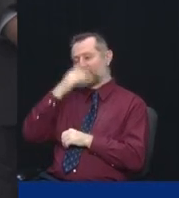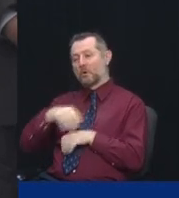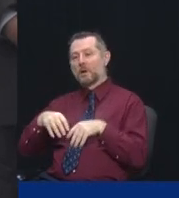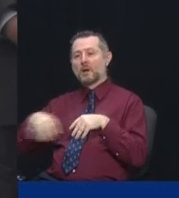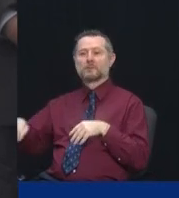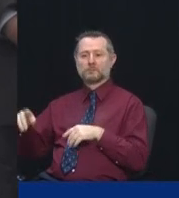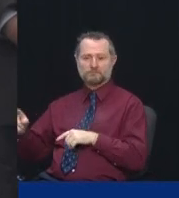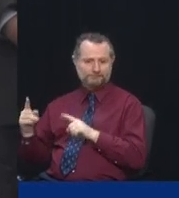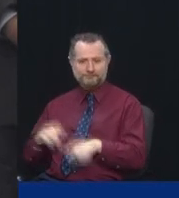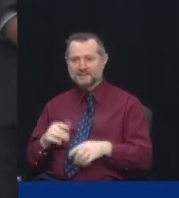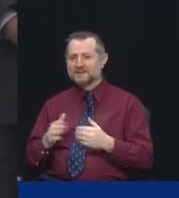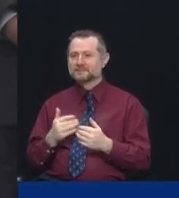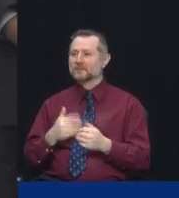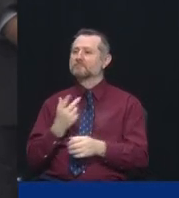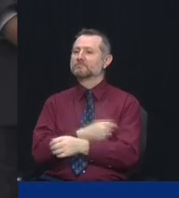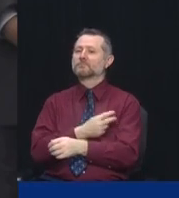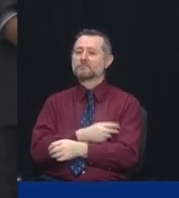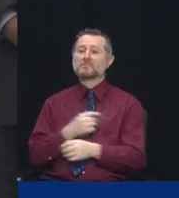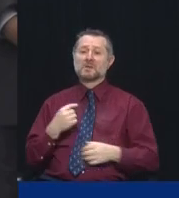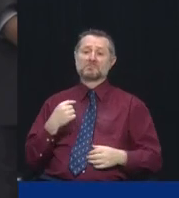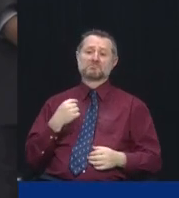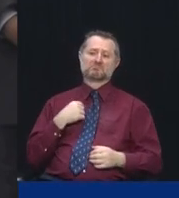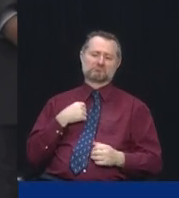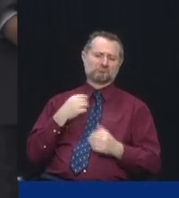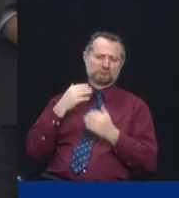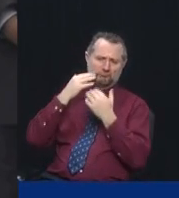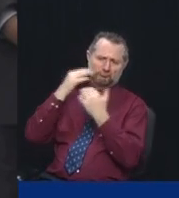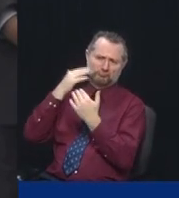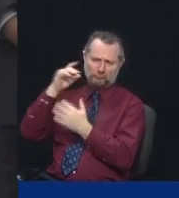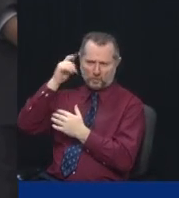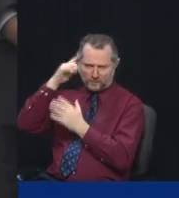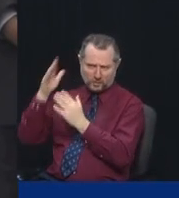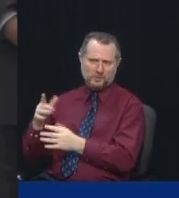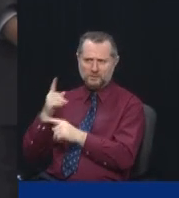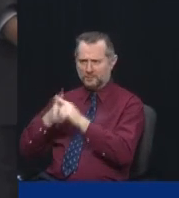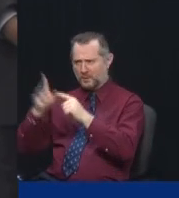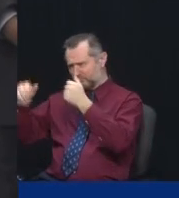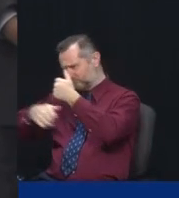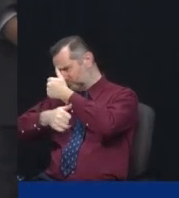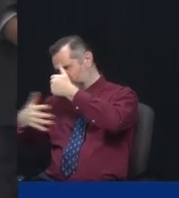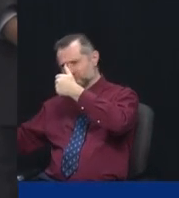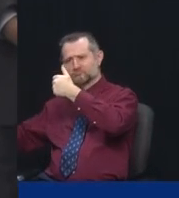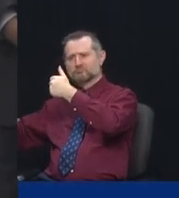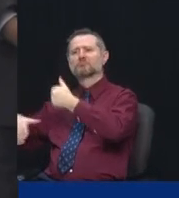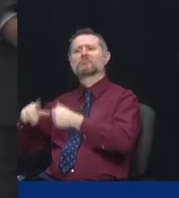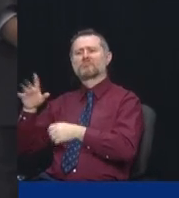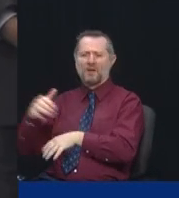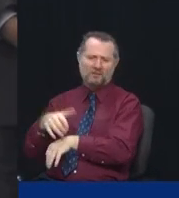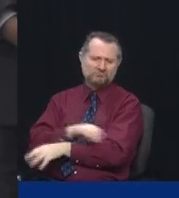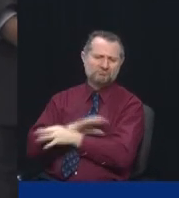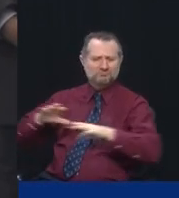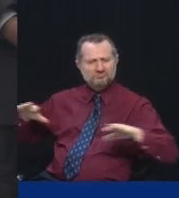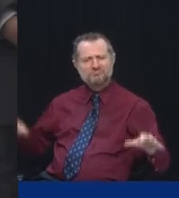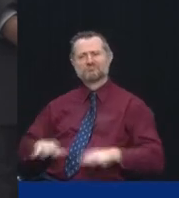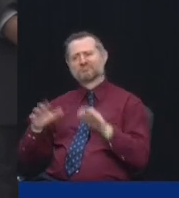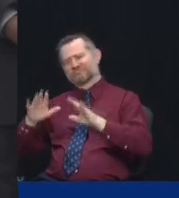I'm grateful to the governor and his team for making a special effort to encourage